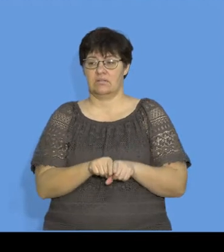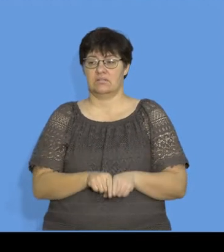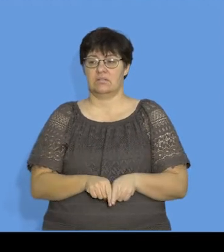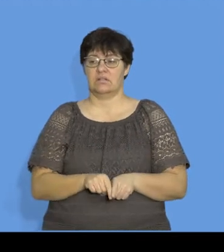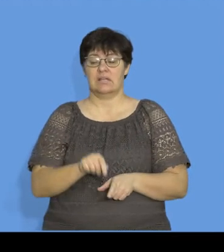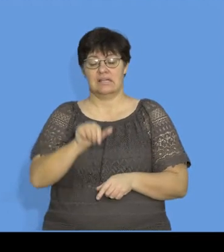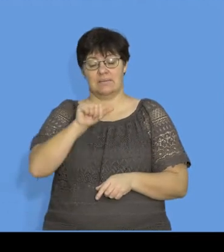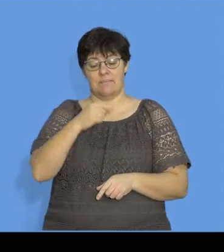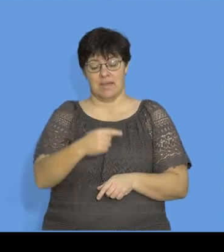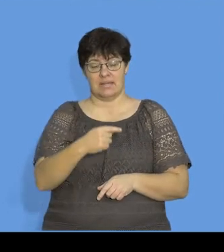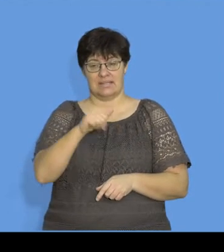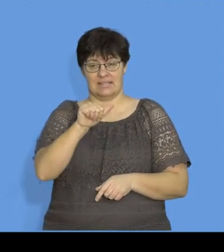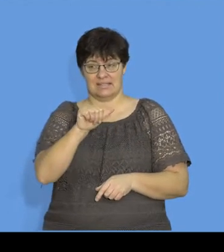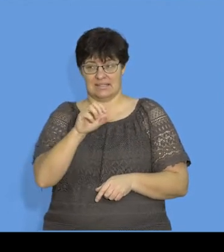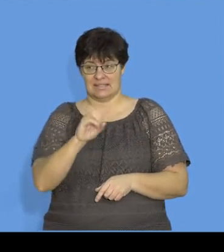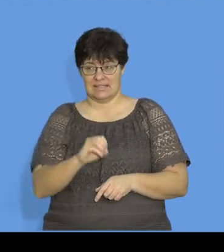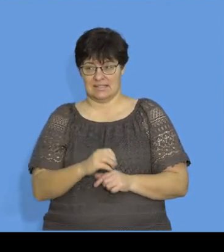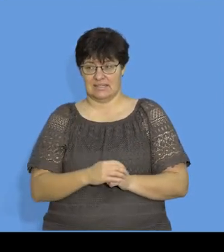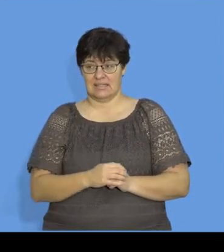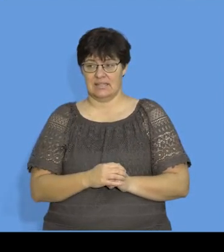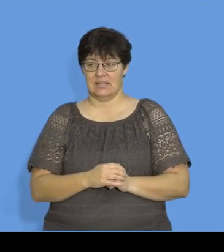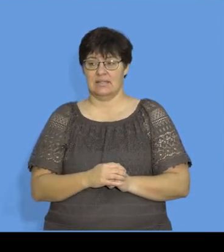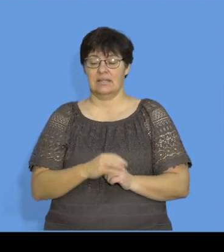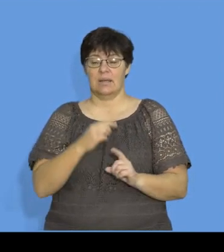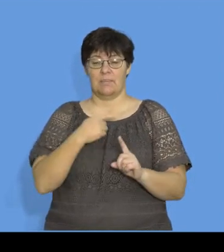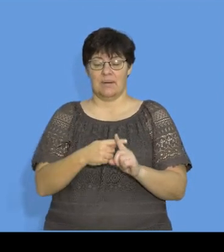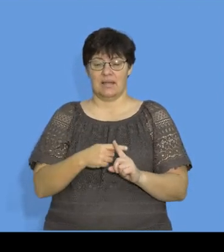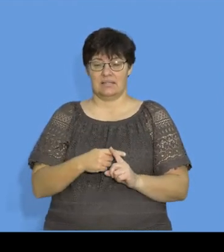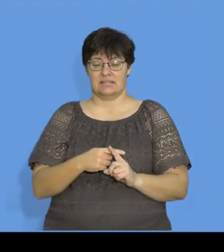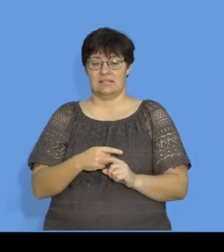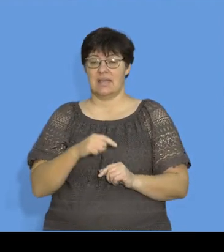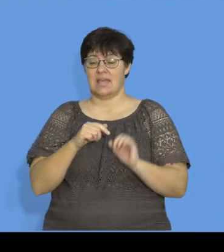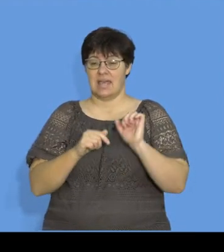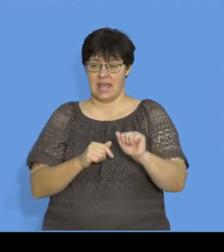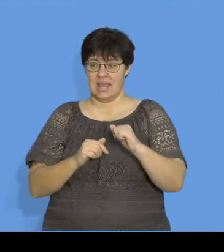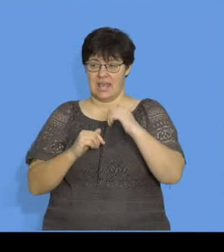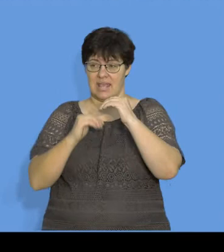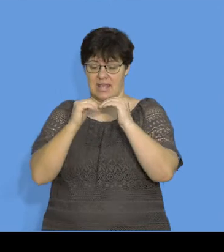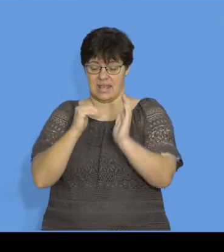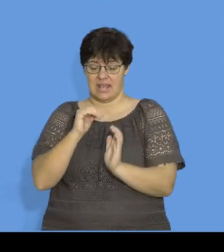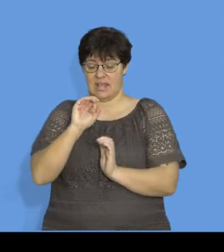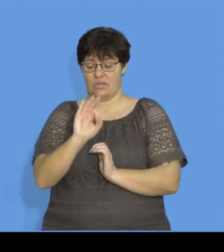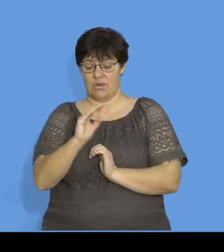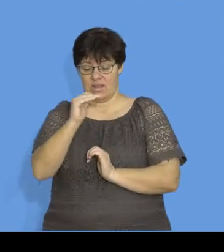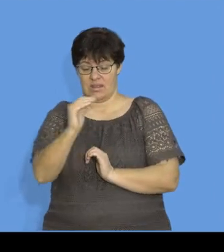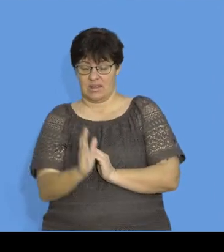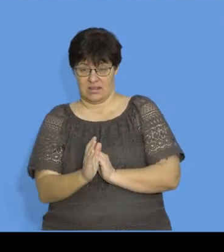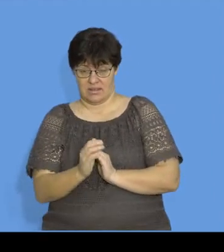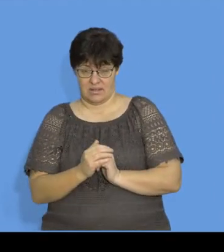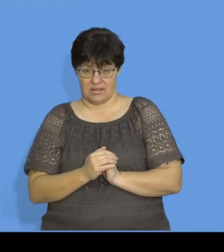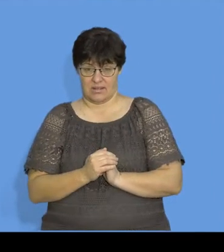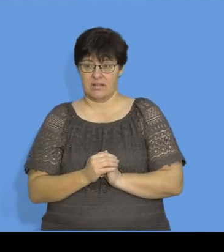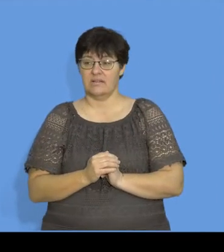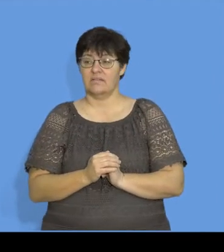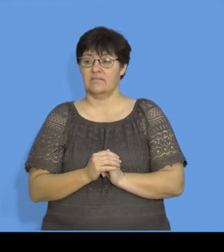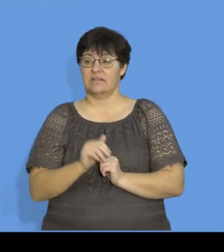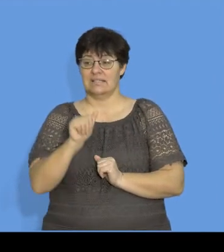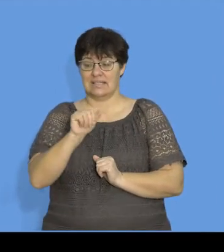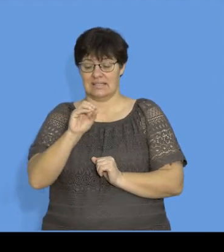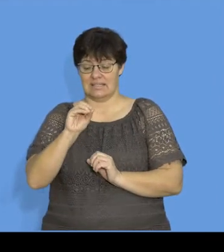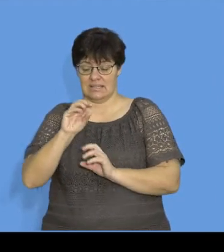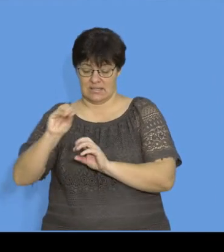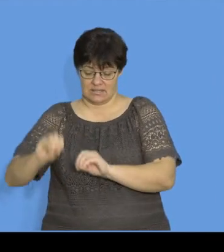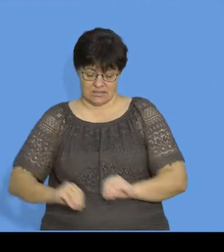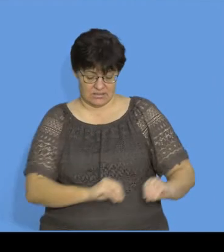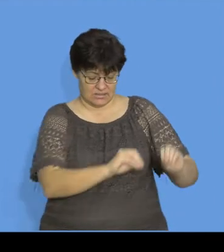is 60. We want A. It's times by 3. So if we take the 60 over, it